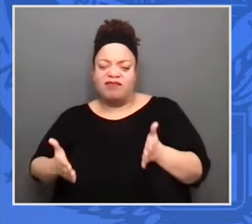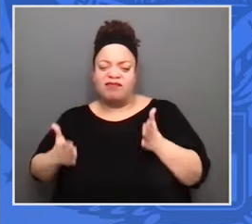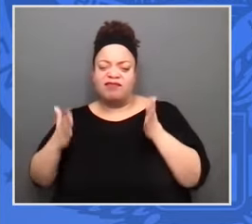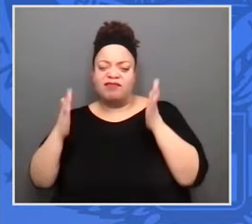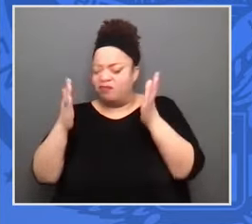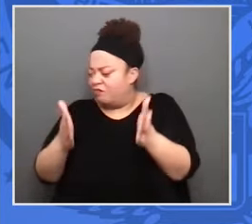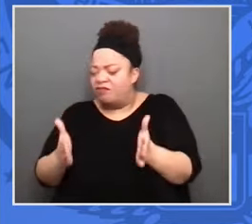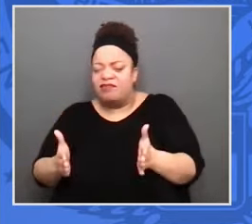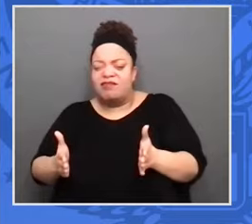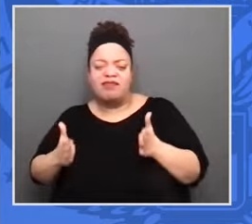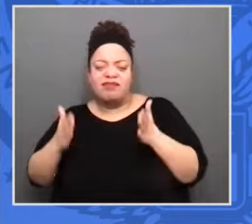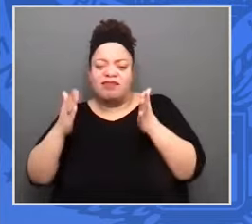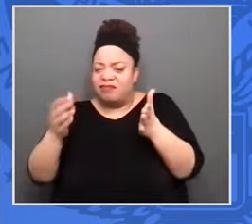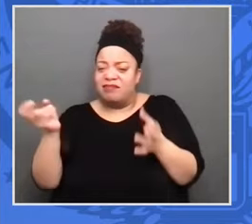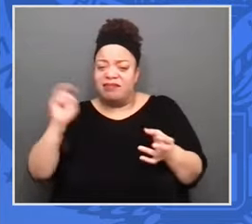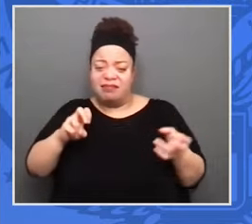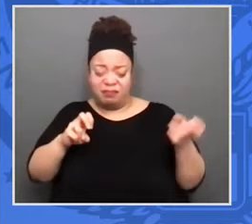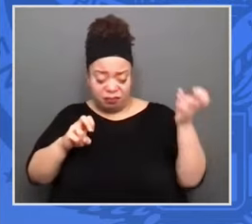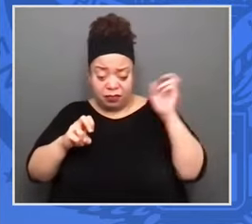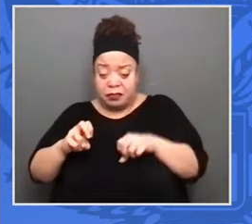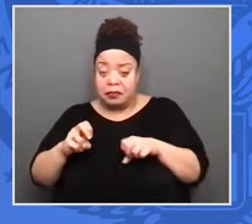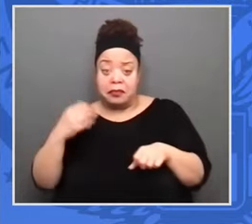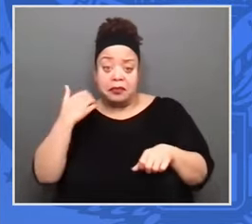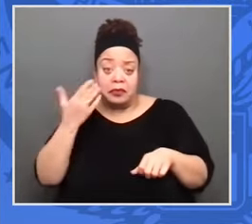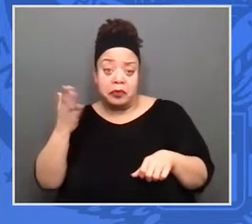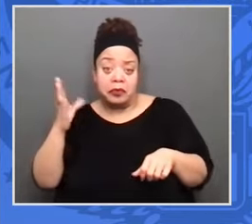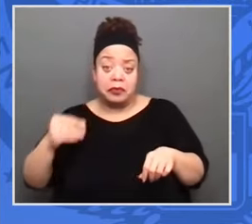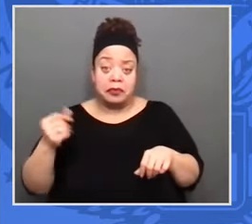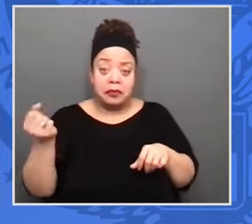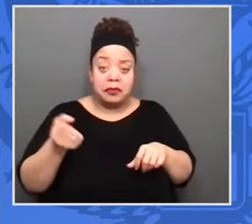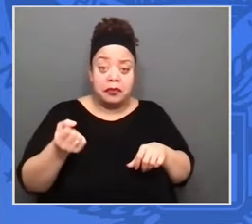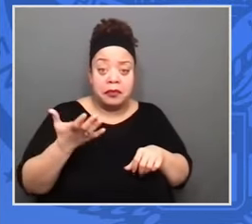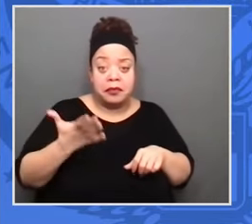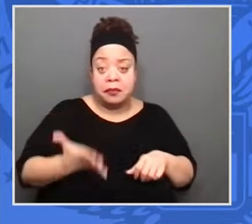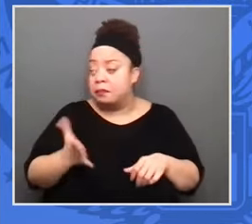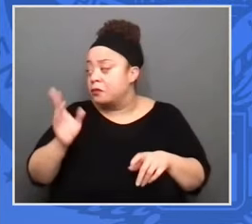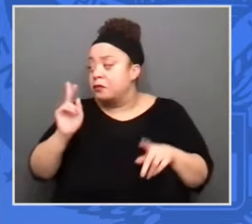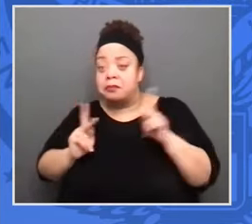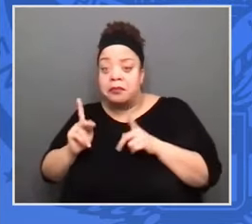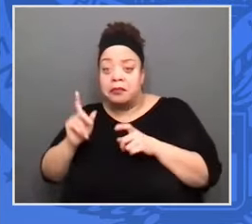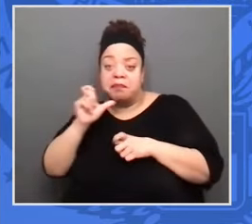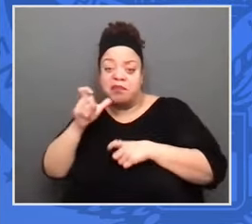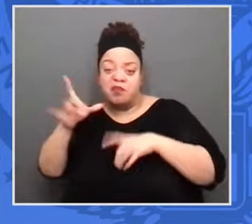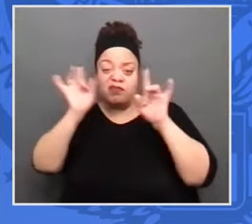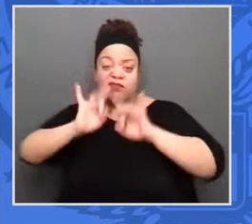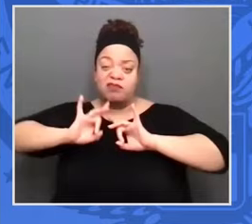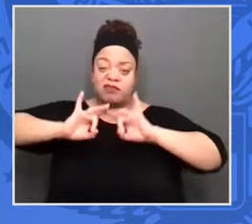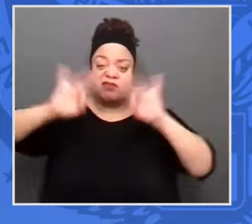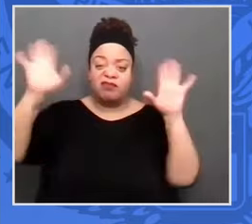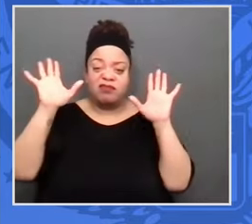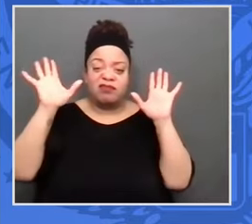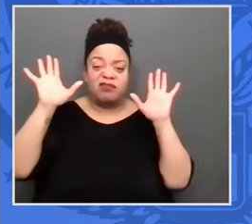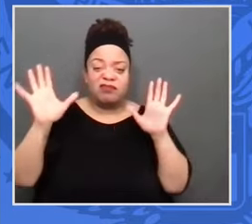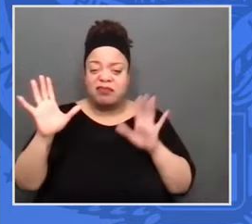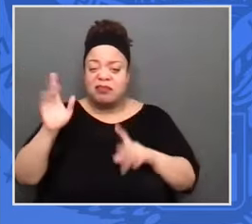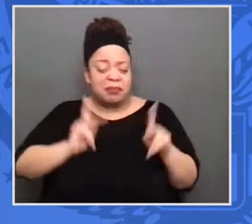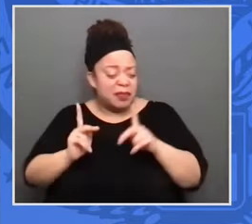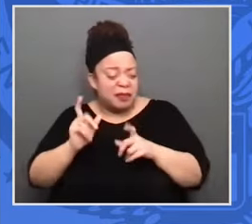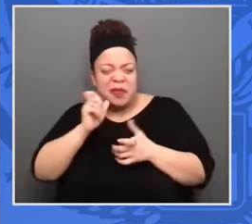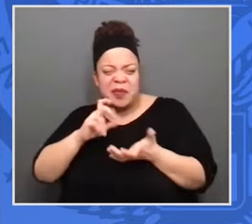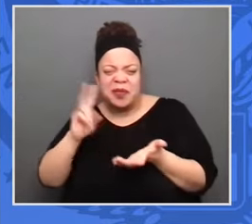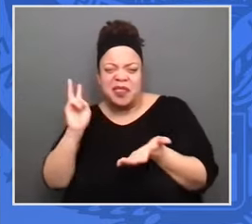train carries losers and winners. This train carries whores